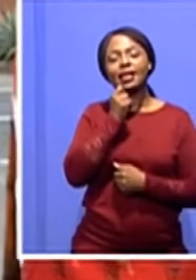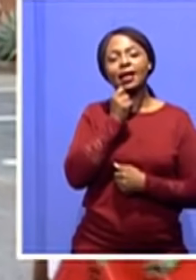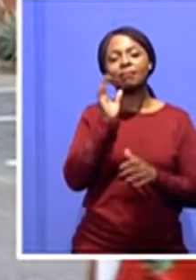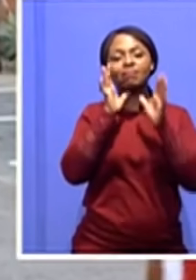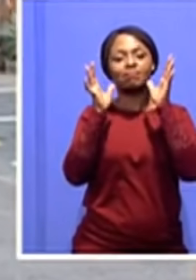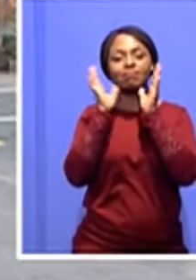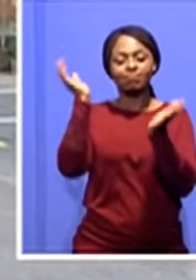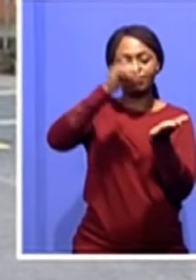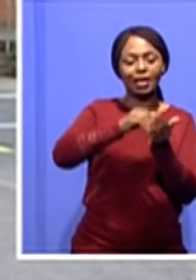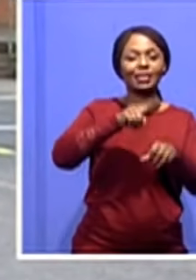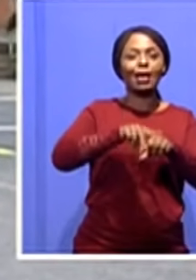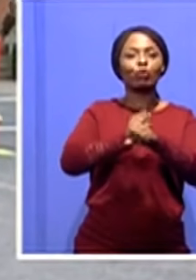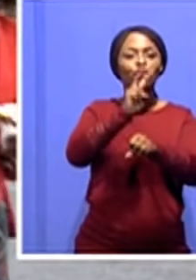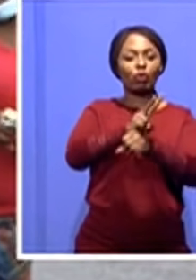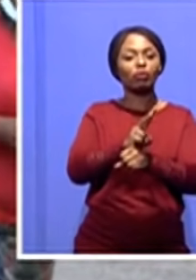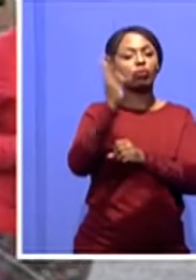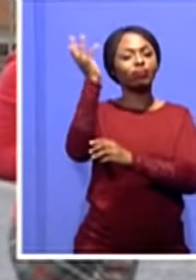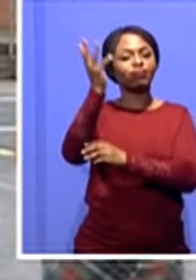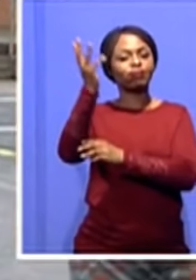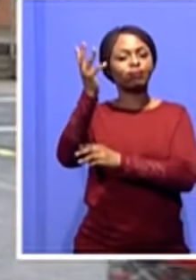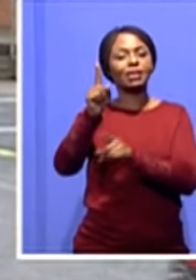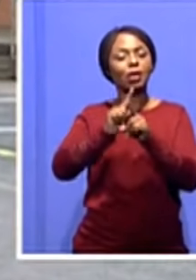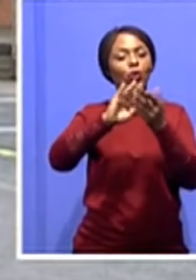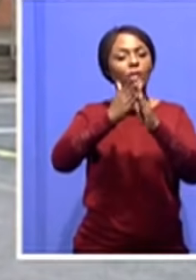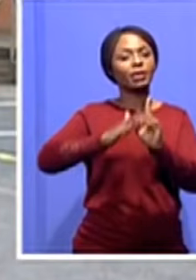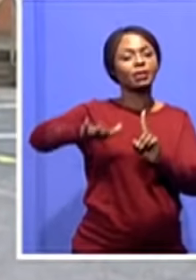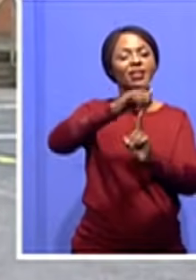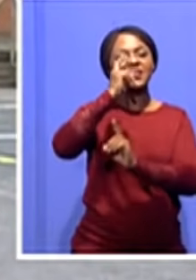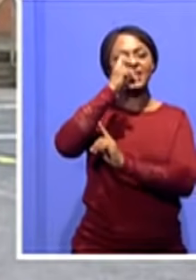the community here of Phoenix. Plain, respect to you in Johannesburg for now.